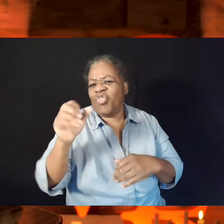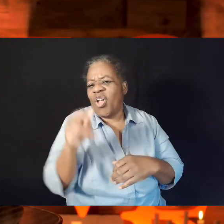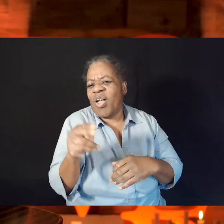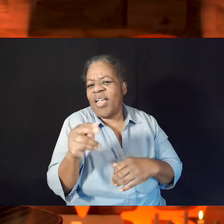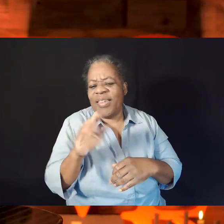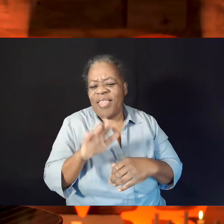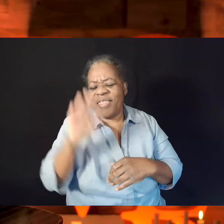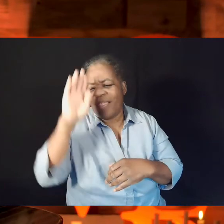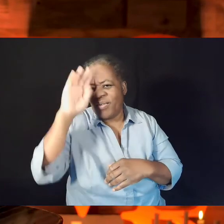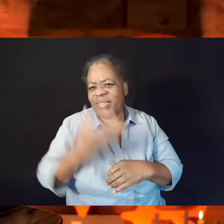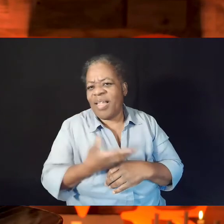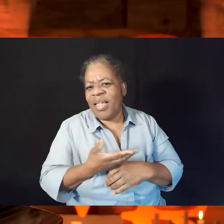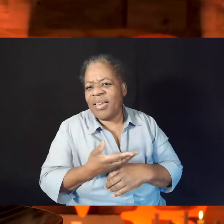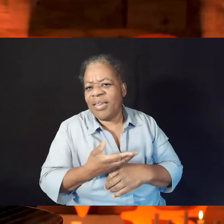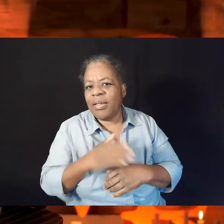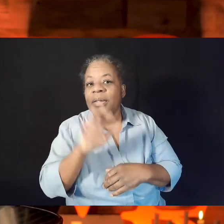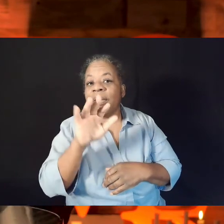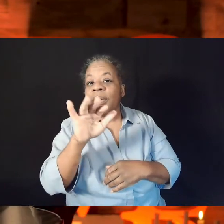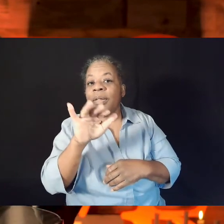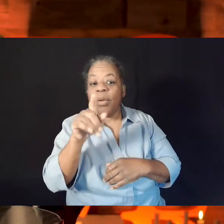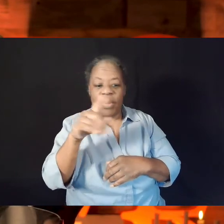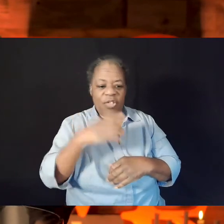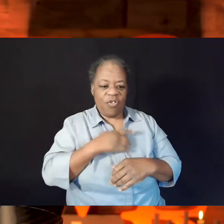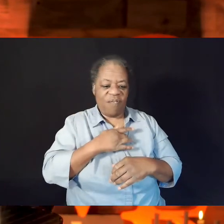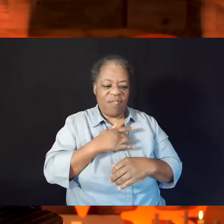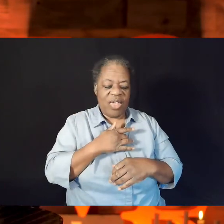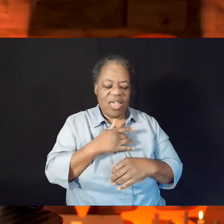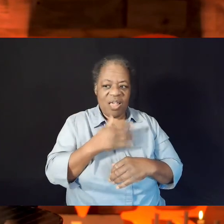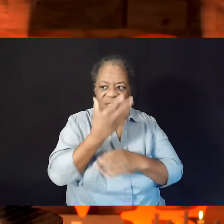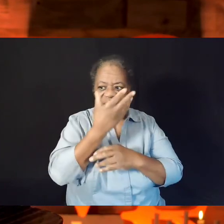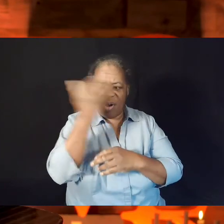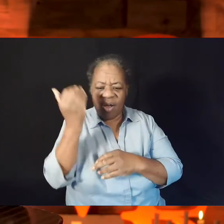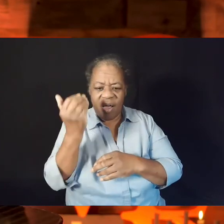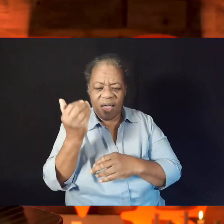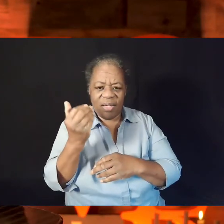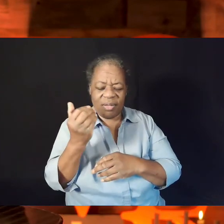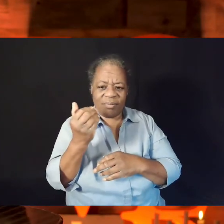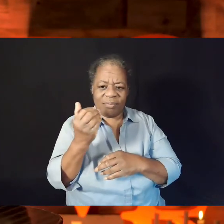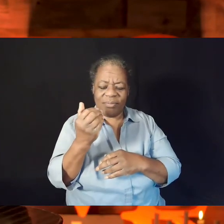Friends, when you feel forgotten, unseen,